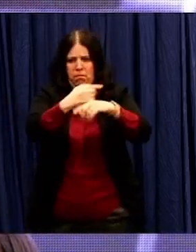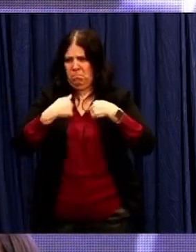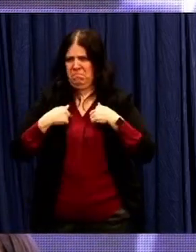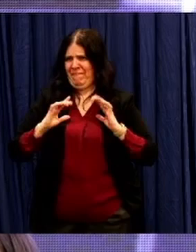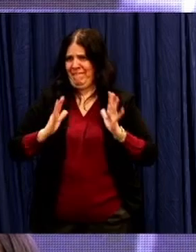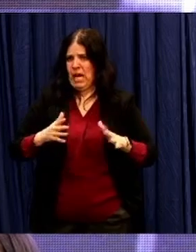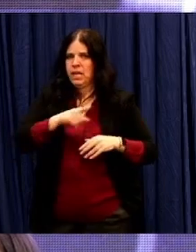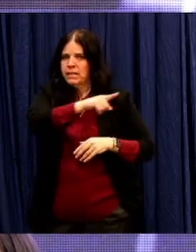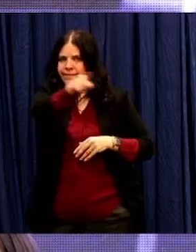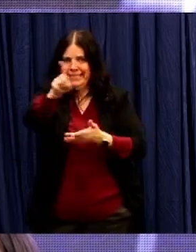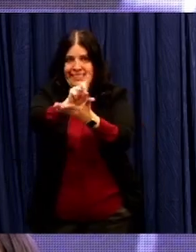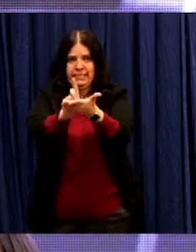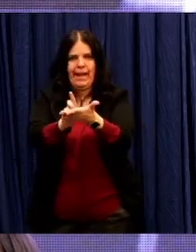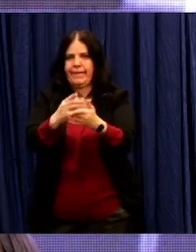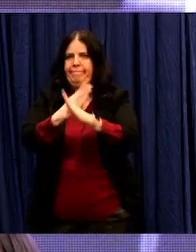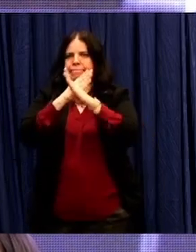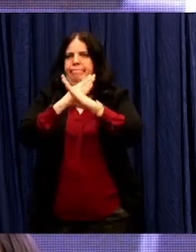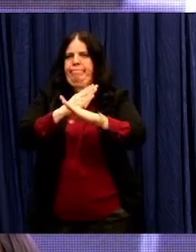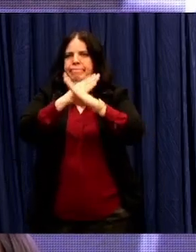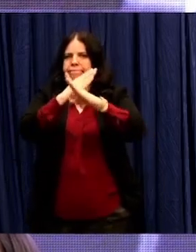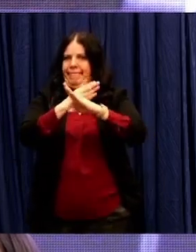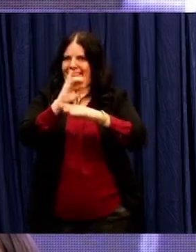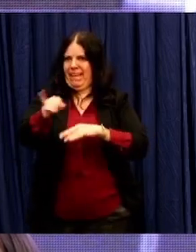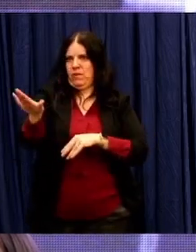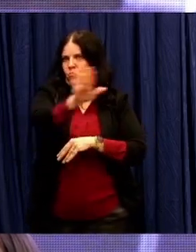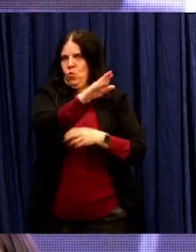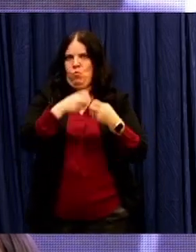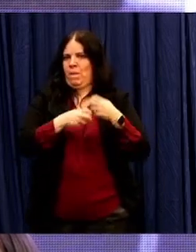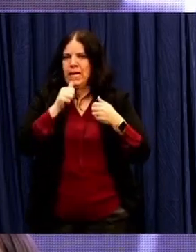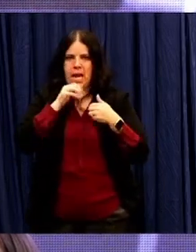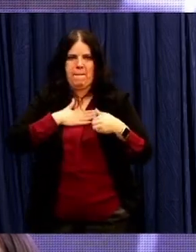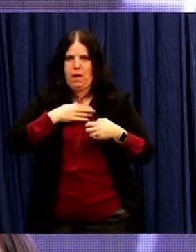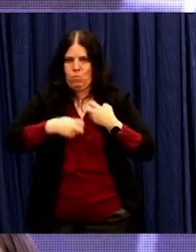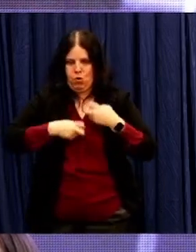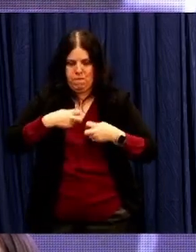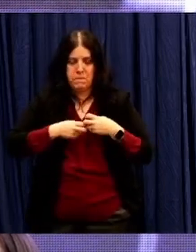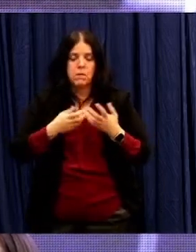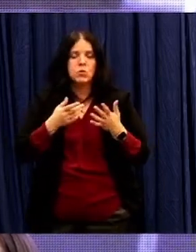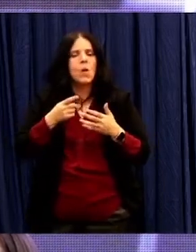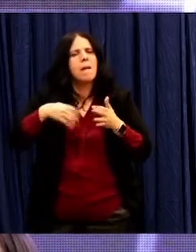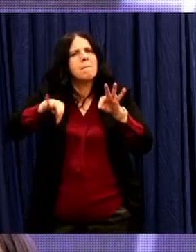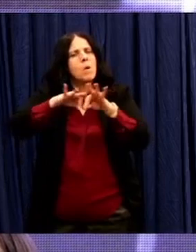So I think it's super important to move beyond